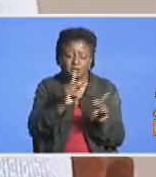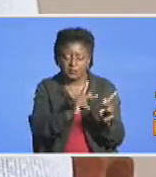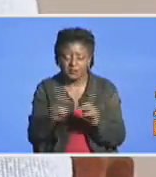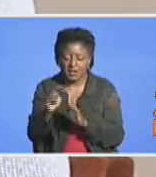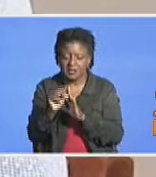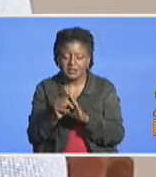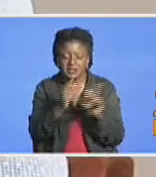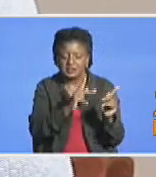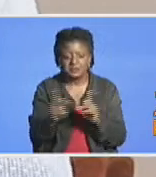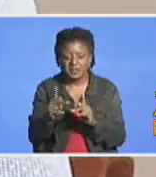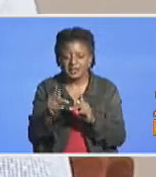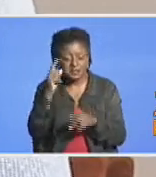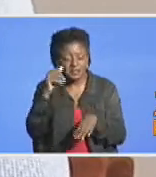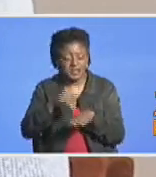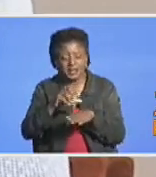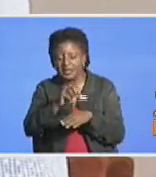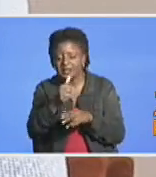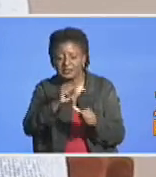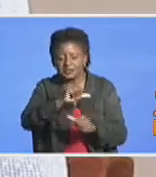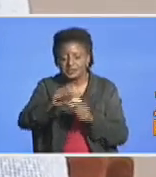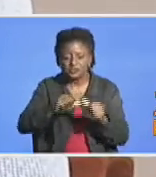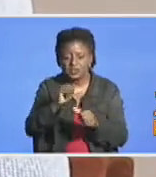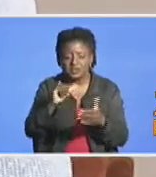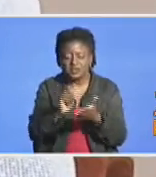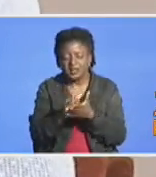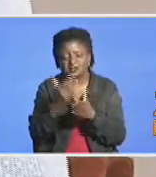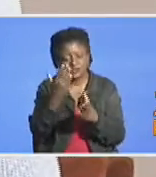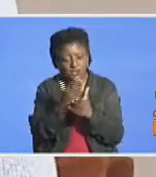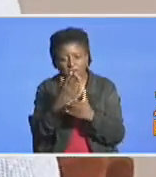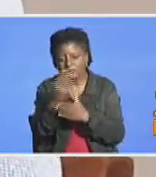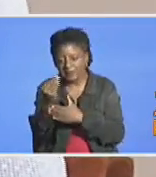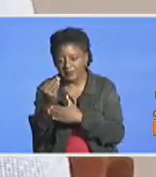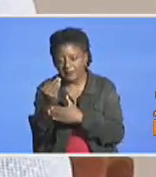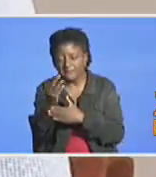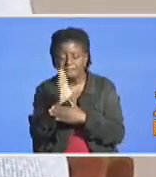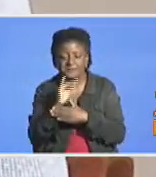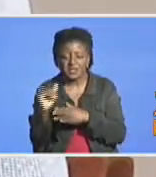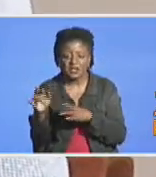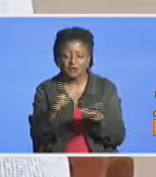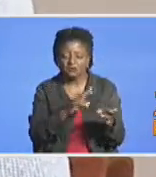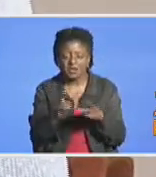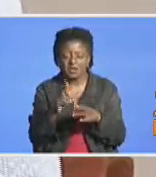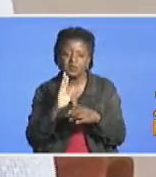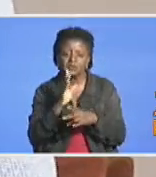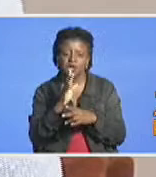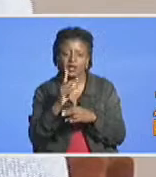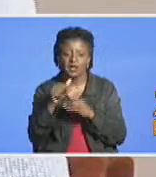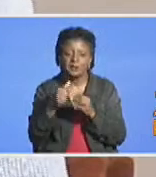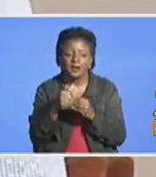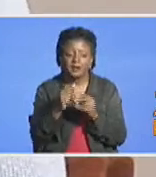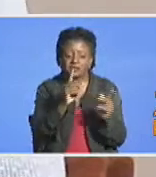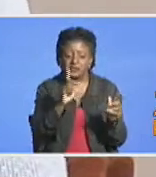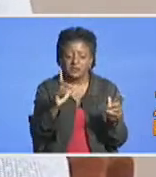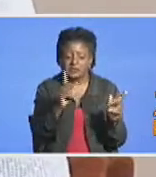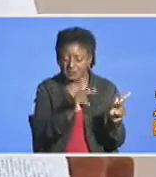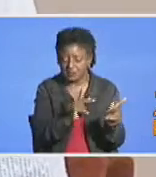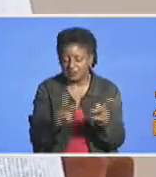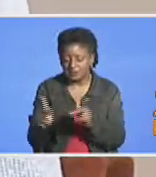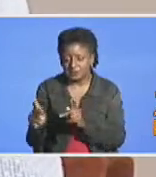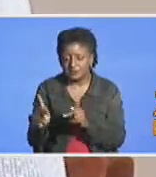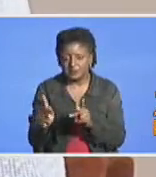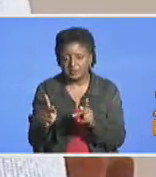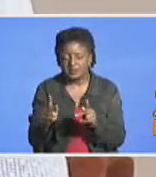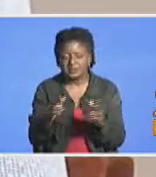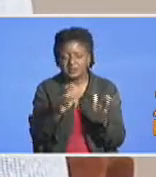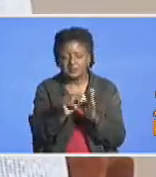situations that could prevent them from being ready. So we're talking about local disaster plans, creating them, adjusting them.